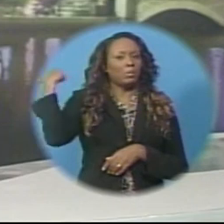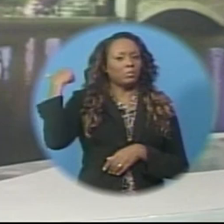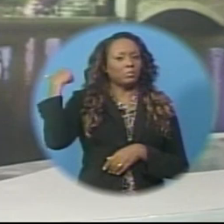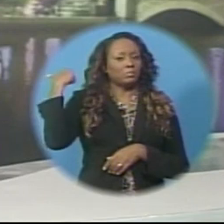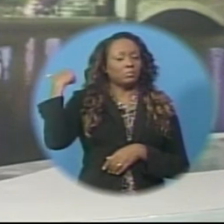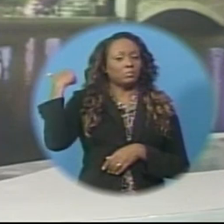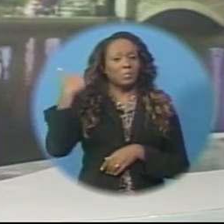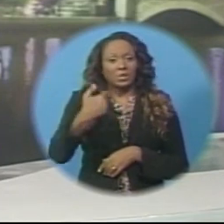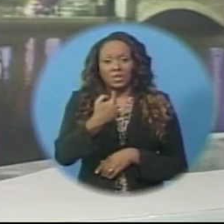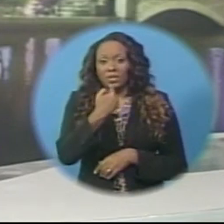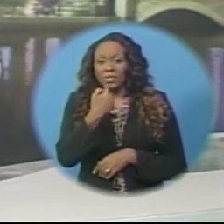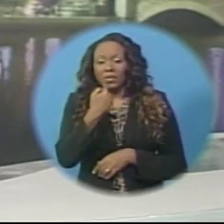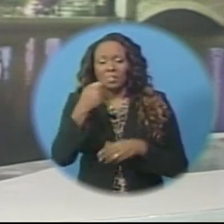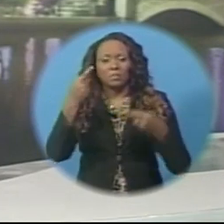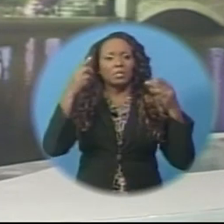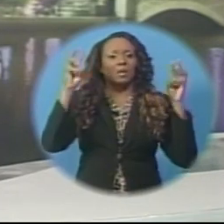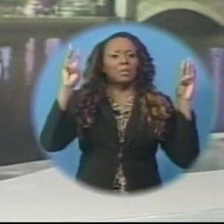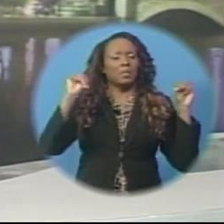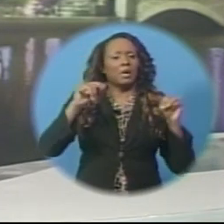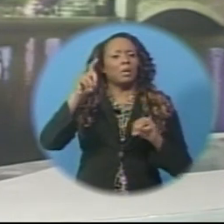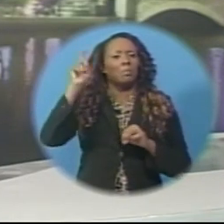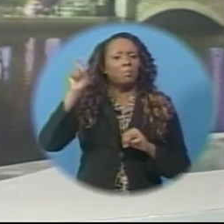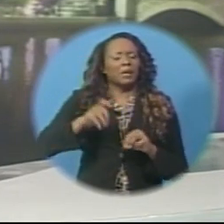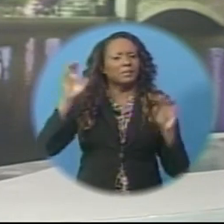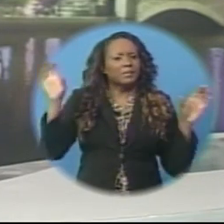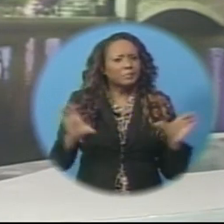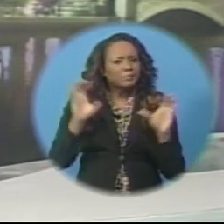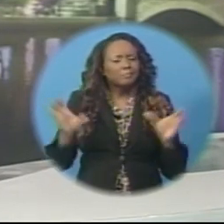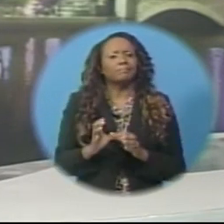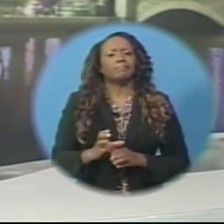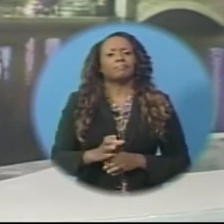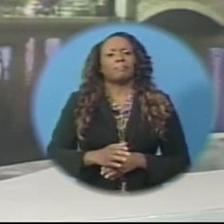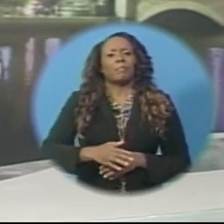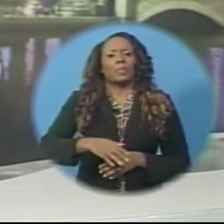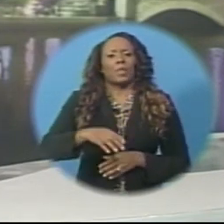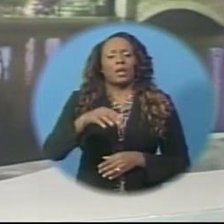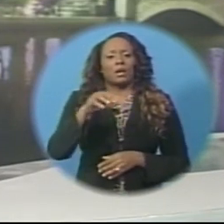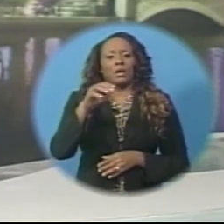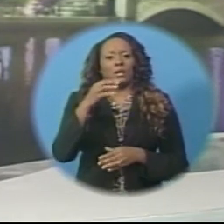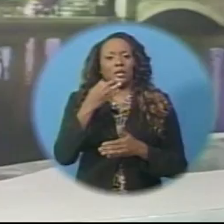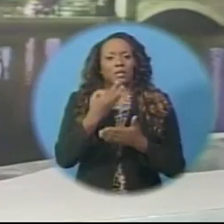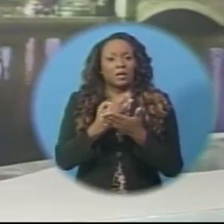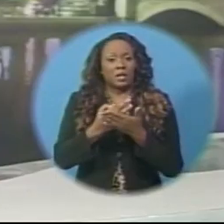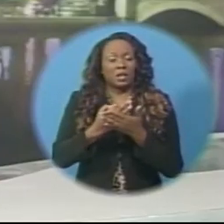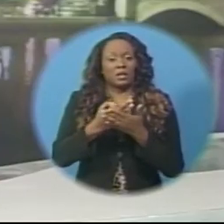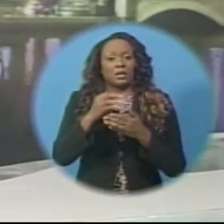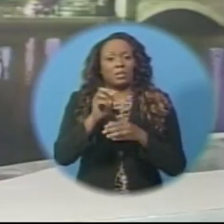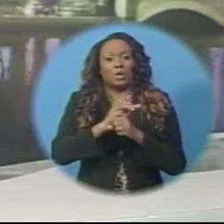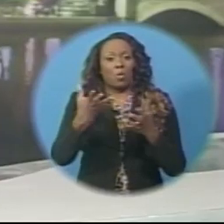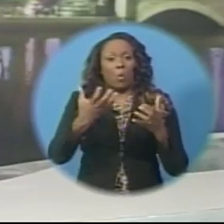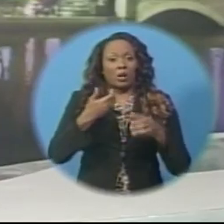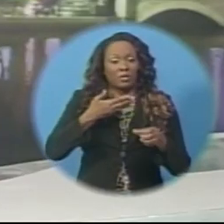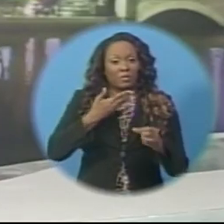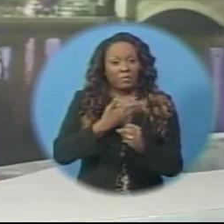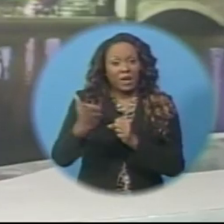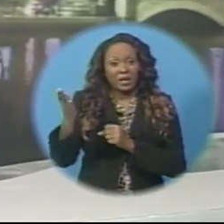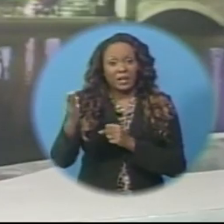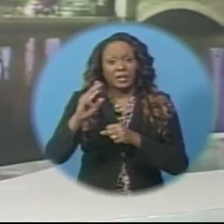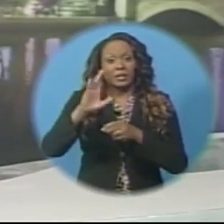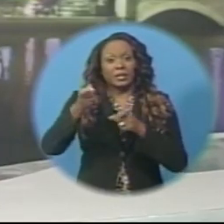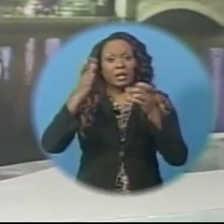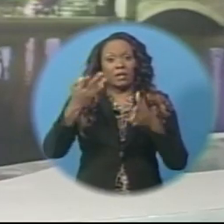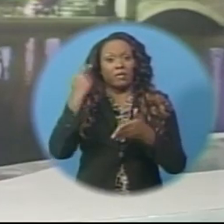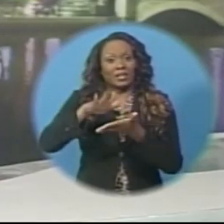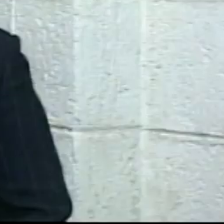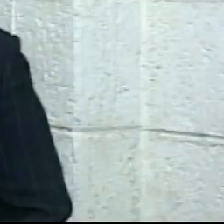Chris Sinclair, she said the prime minister must take this course of action if Mr. Sinclair sought to fire Dr. Worrell without consulting him